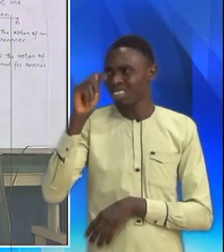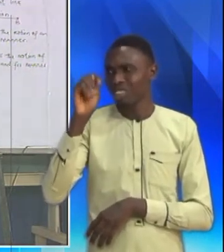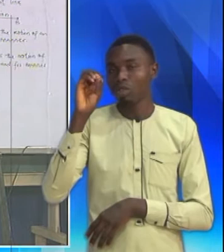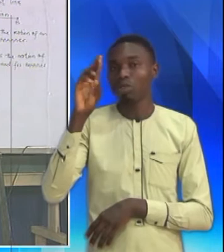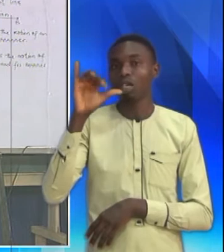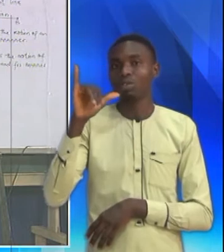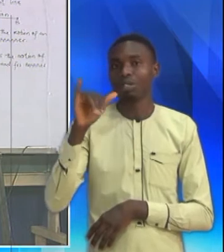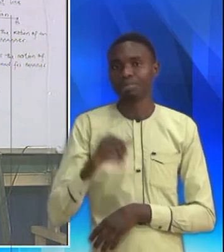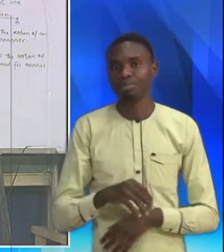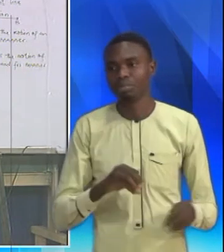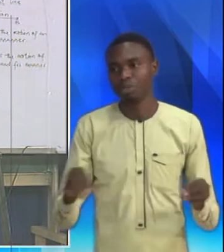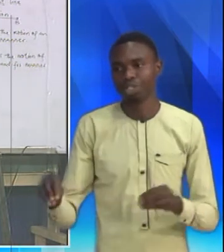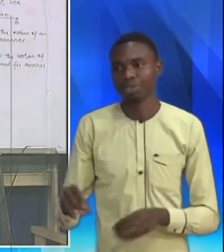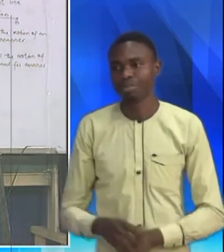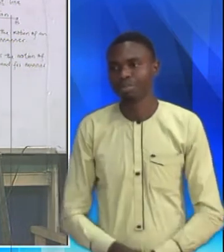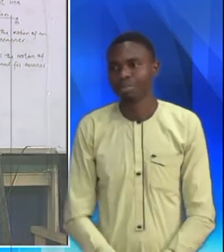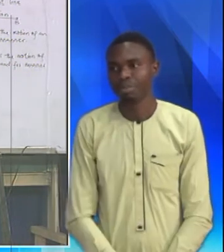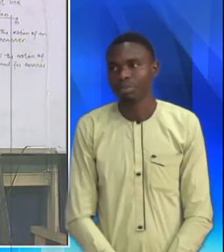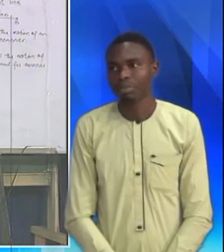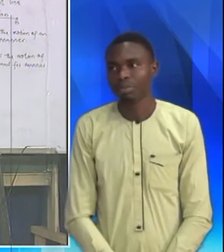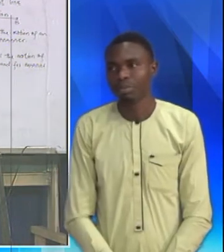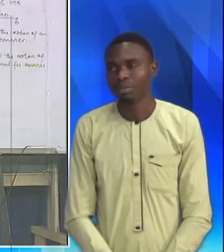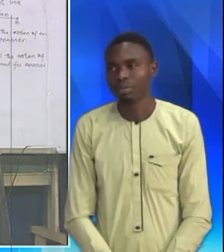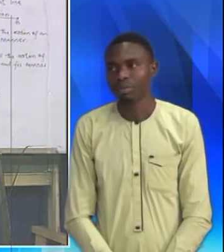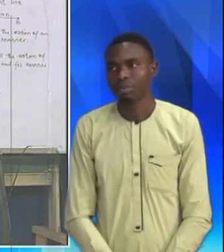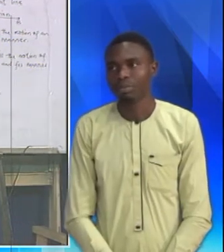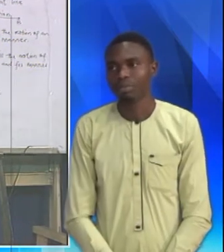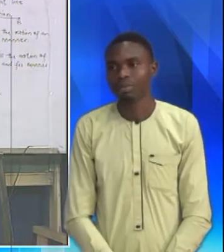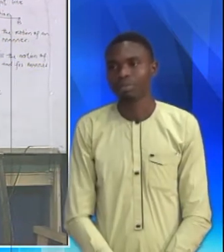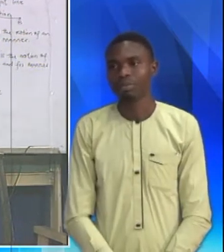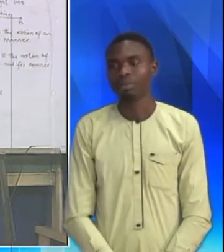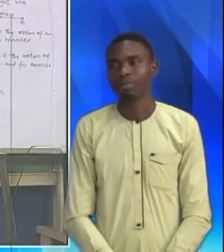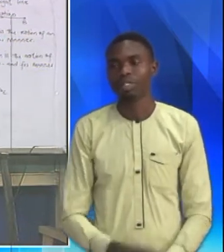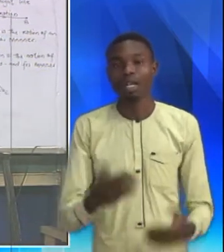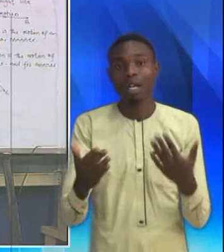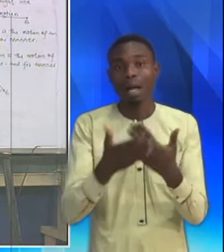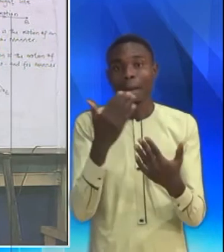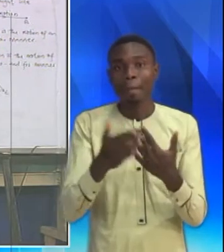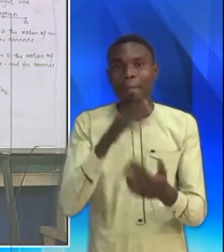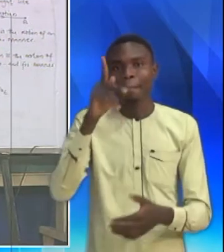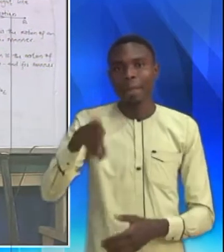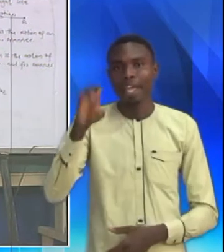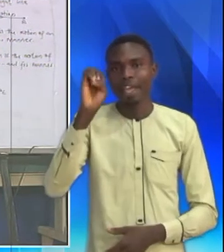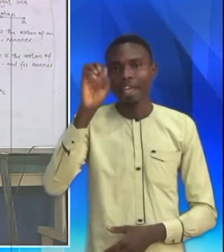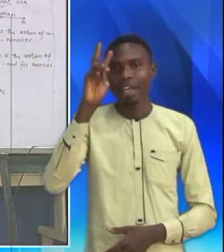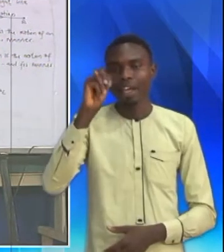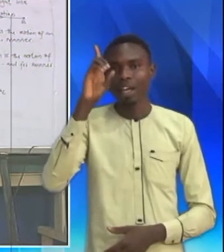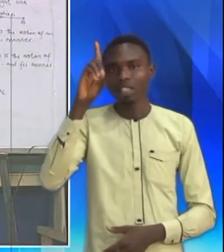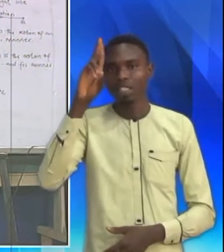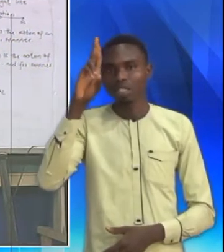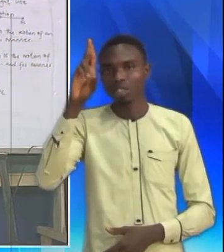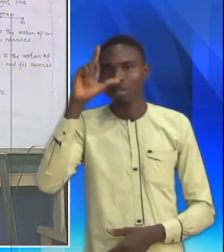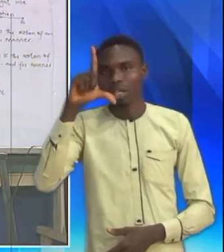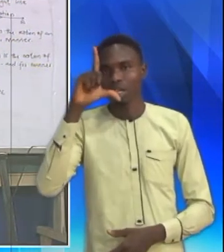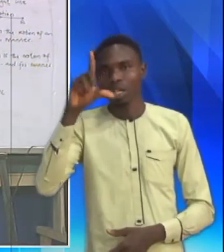you can say the motion of a simple pendulum. Children at home, do you know seesaw? The one